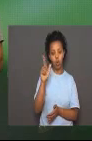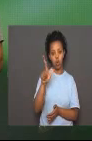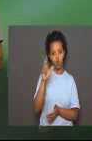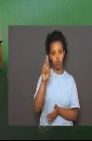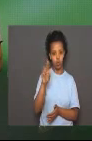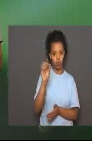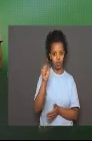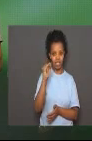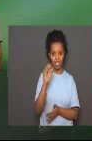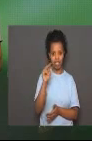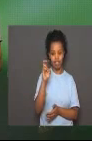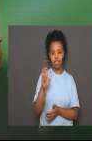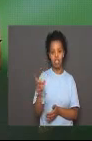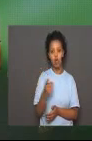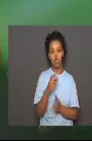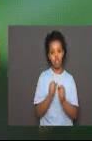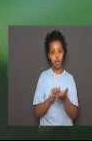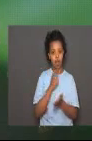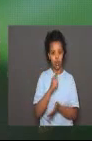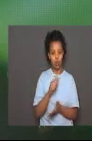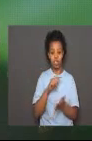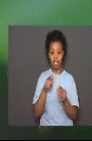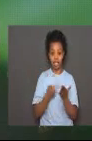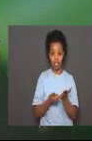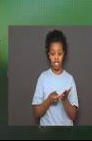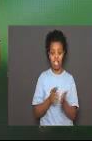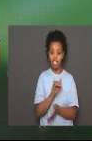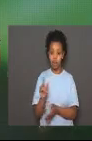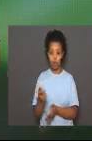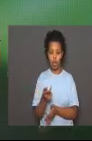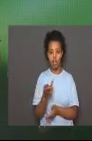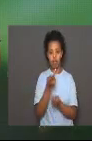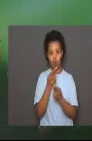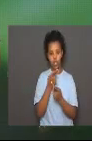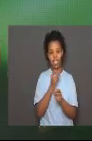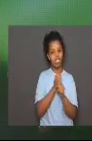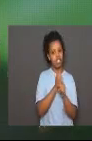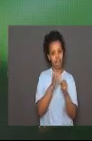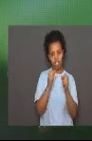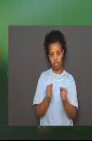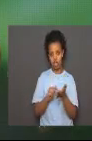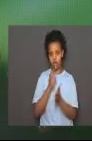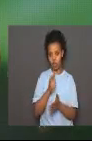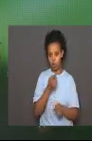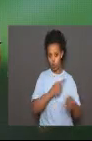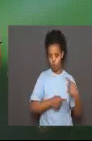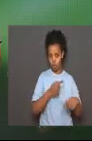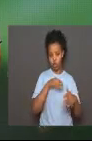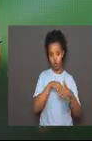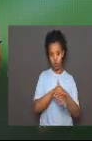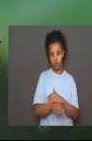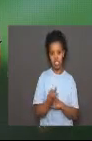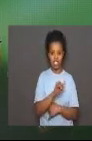Thus, the same protein still would have been synthesized, and the gene would have